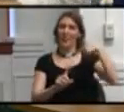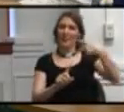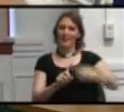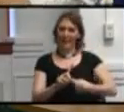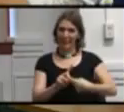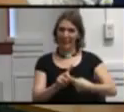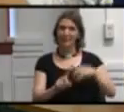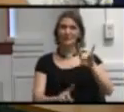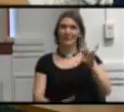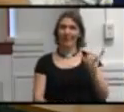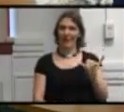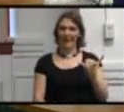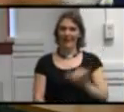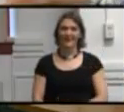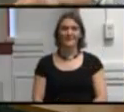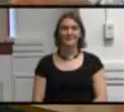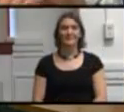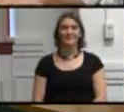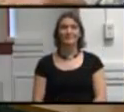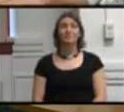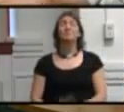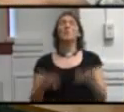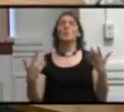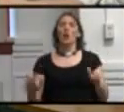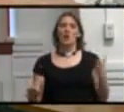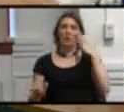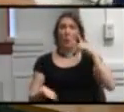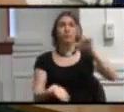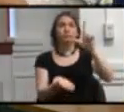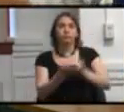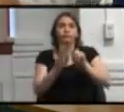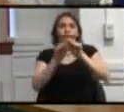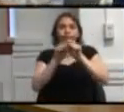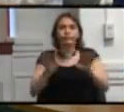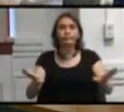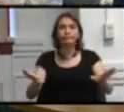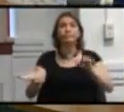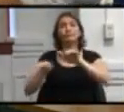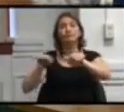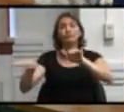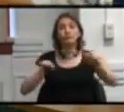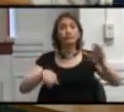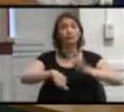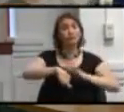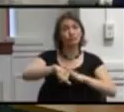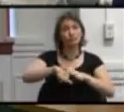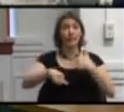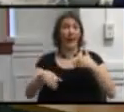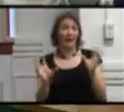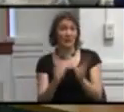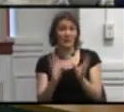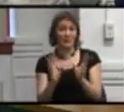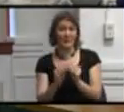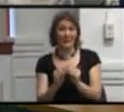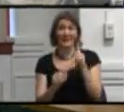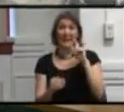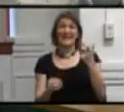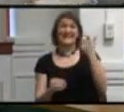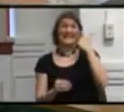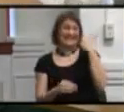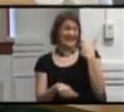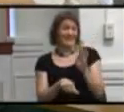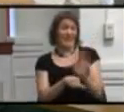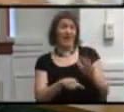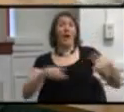Board meeting in July. We know that the meeting has been officially warned because we've been in session since